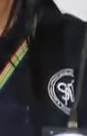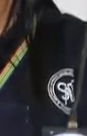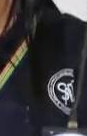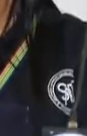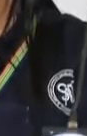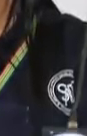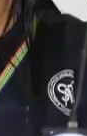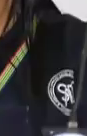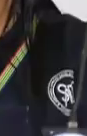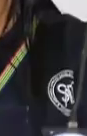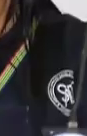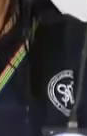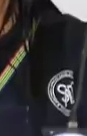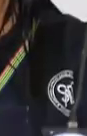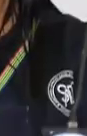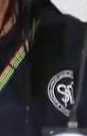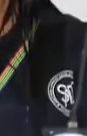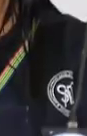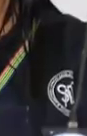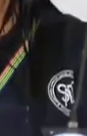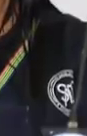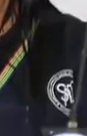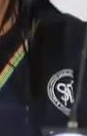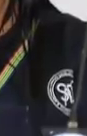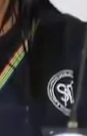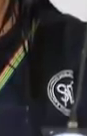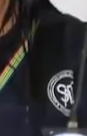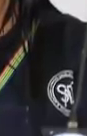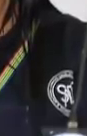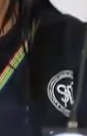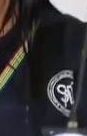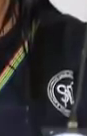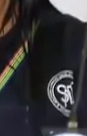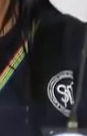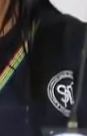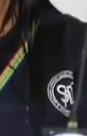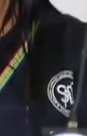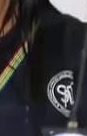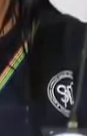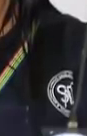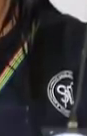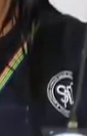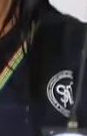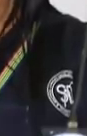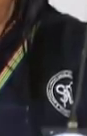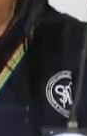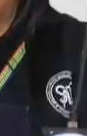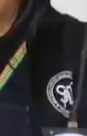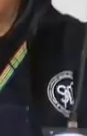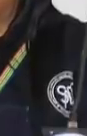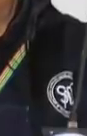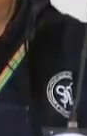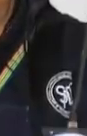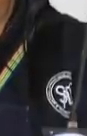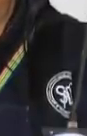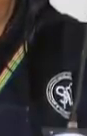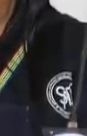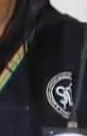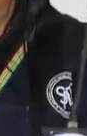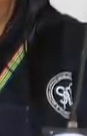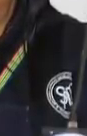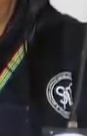So if in the Tanzanian case, if where you are supposed to vote, if you put an X, then it means that you don't like the